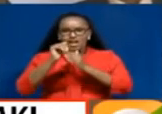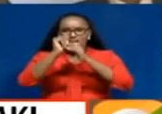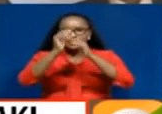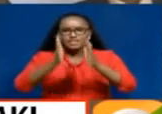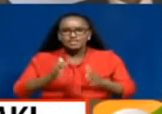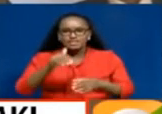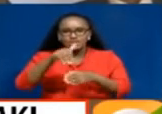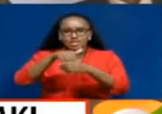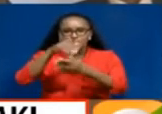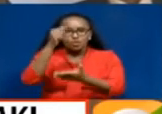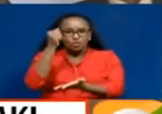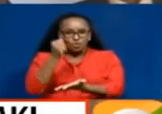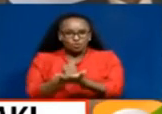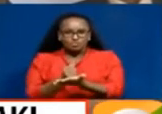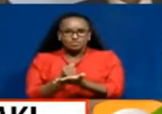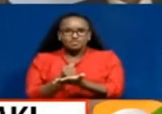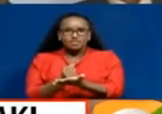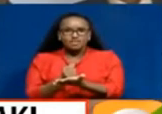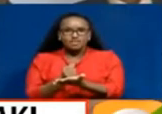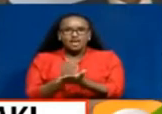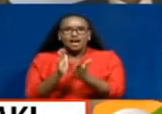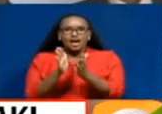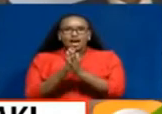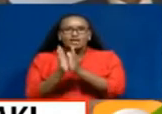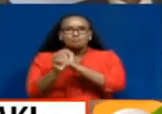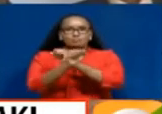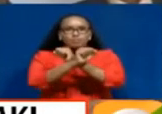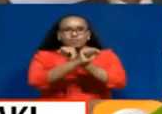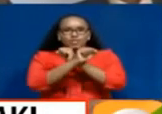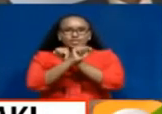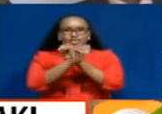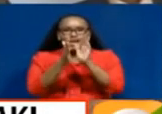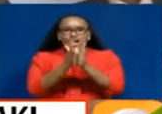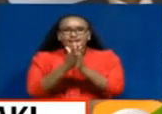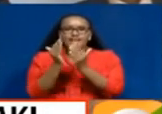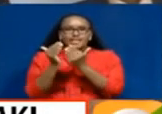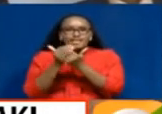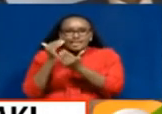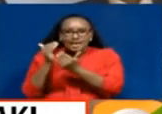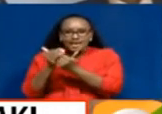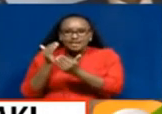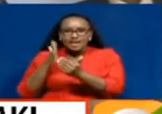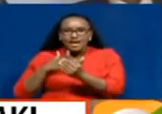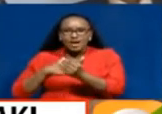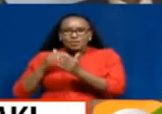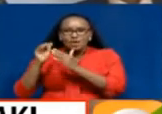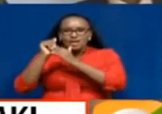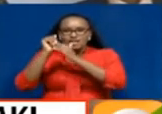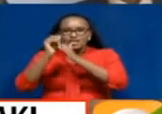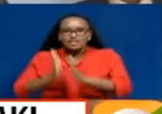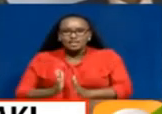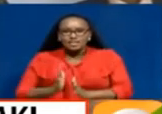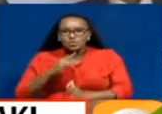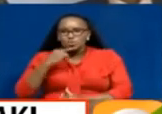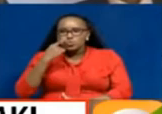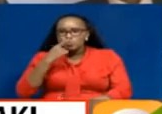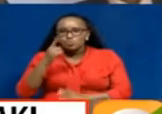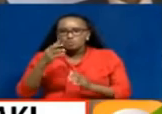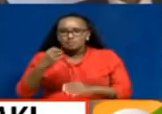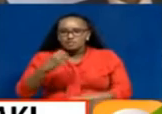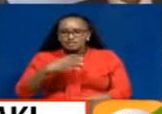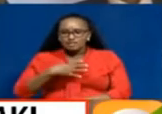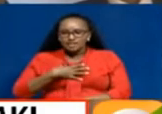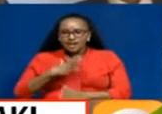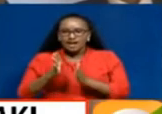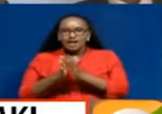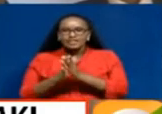office and protecting and caring our leaders in retirement and in